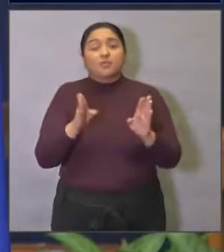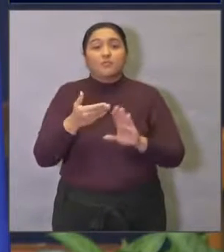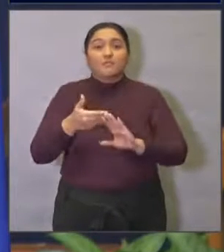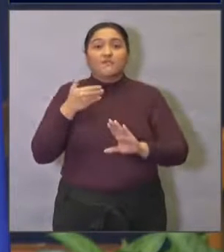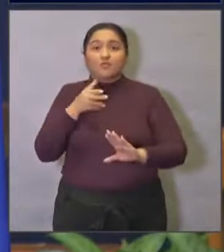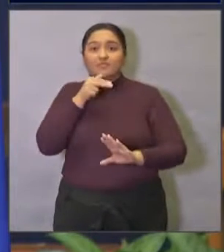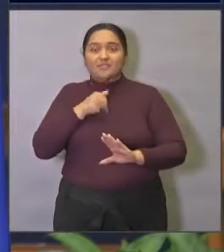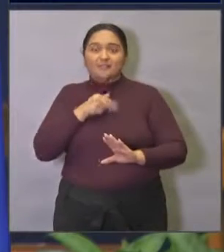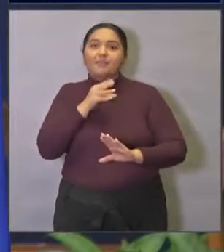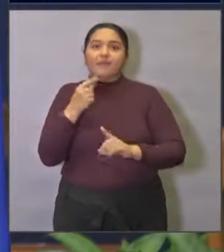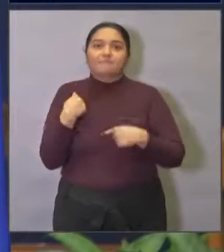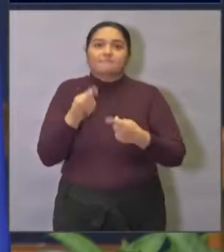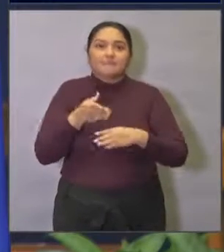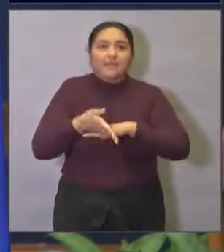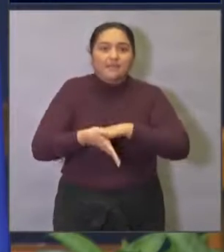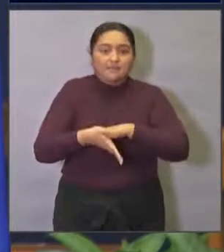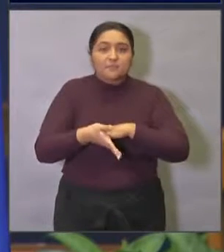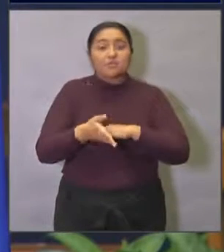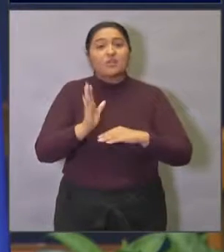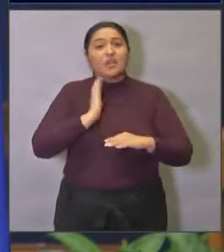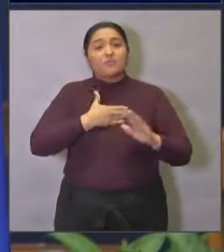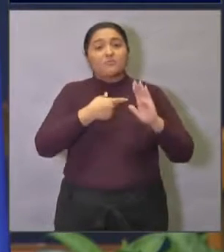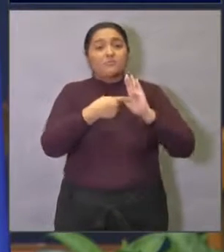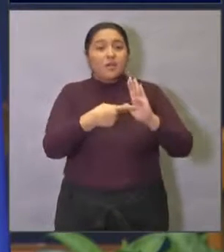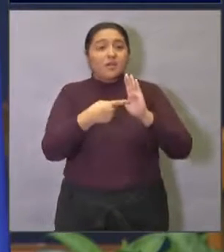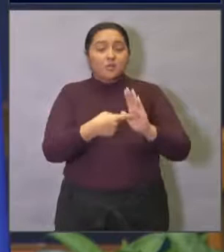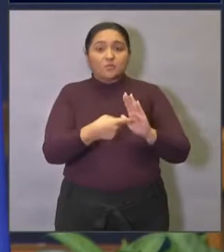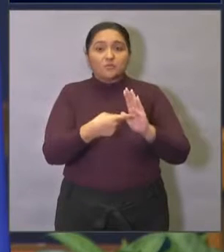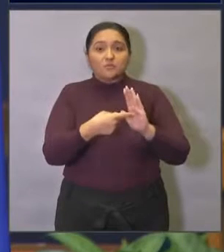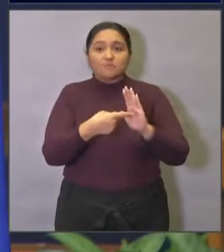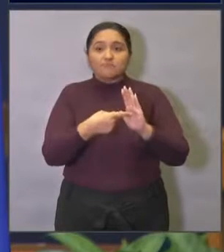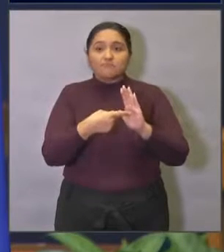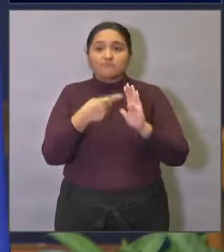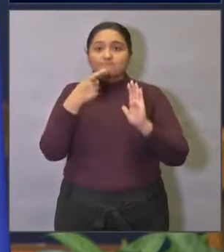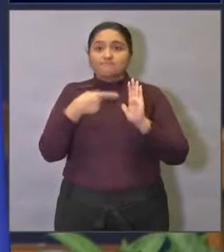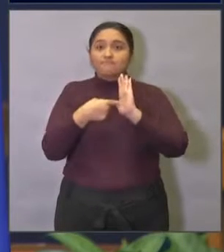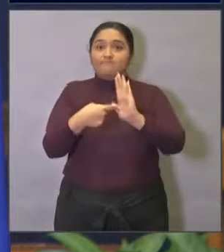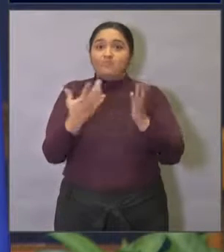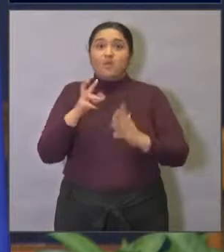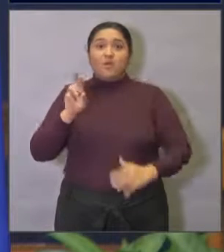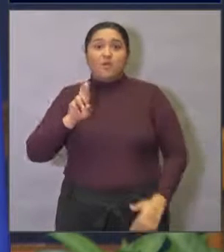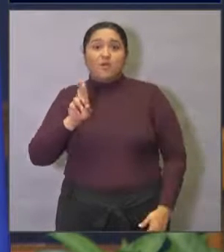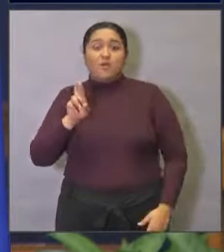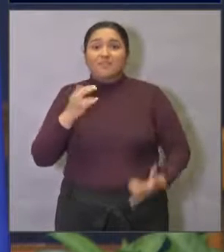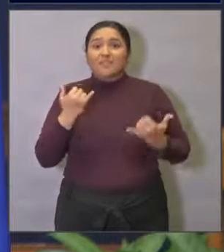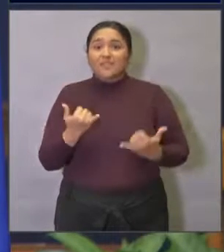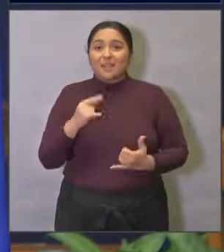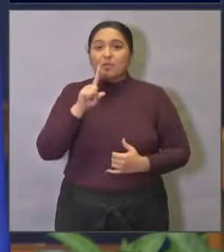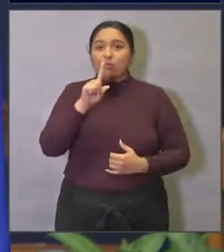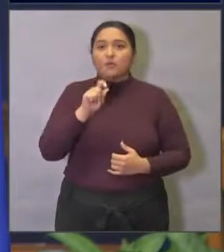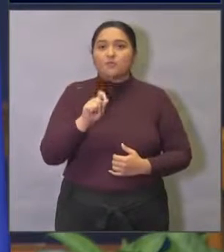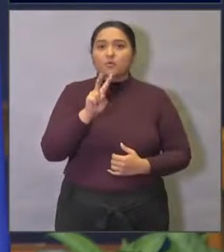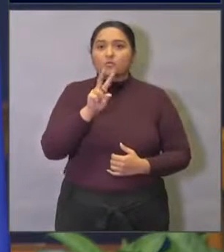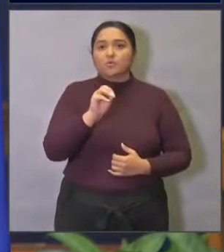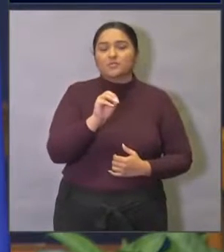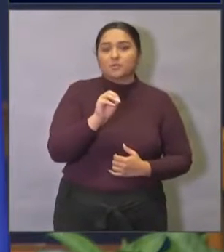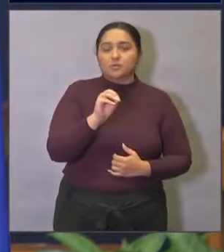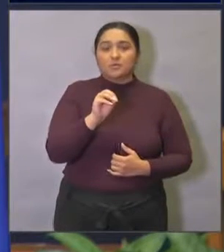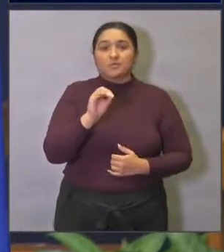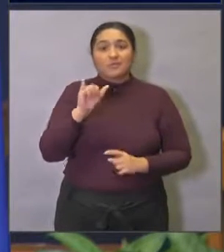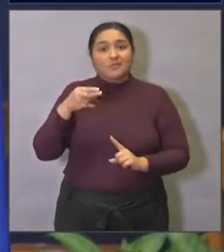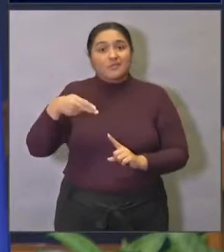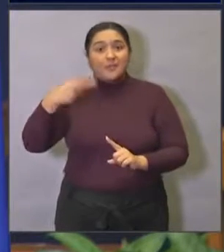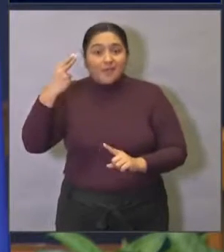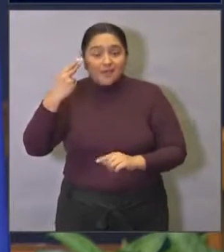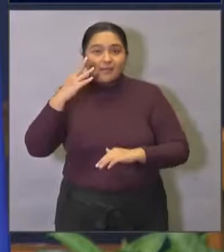after. The model indicates that the effective transmission rate, or R, is now 1.20. This is higher than